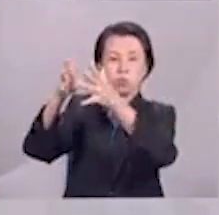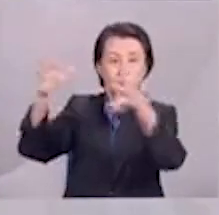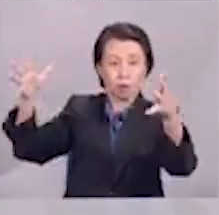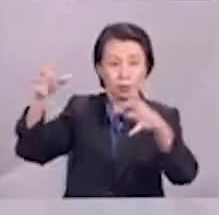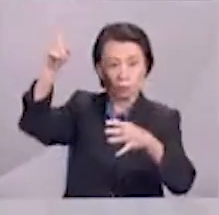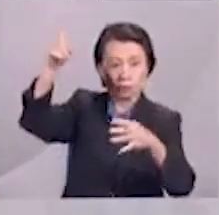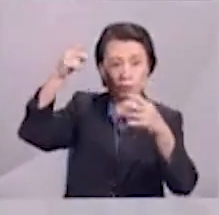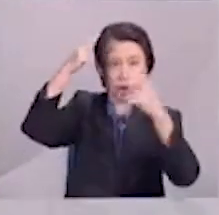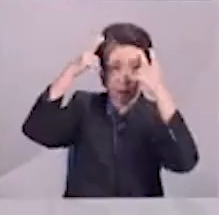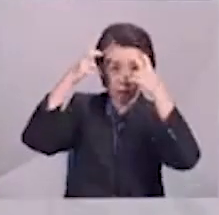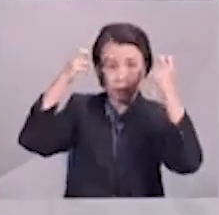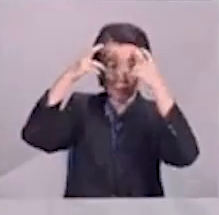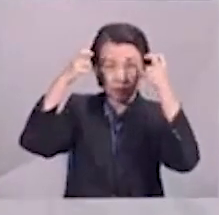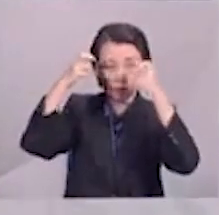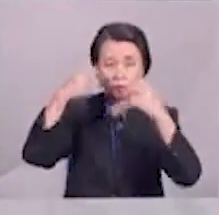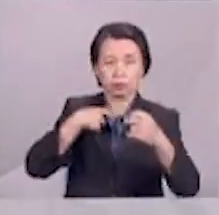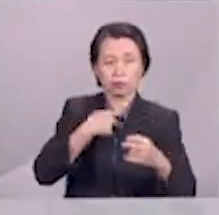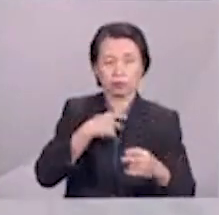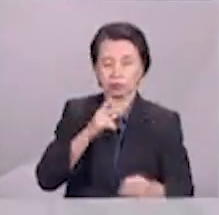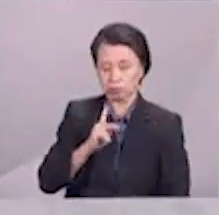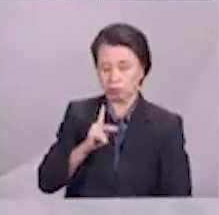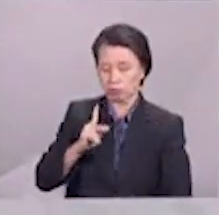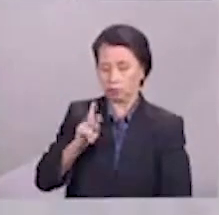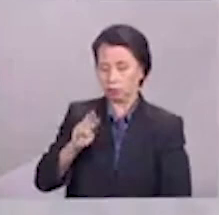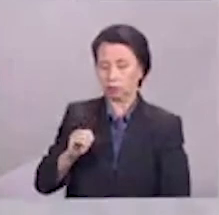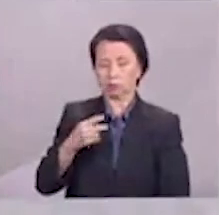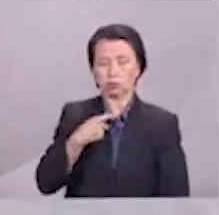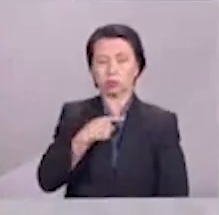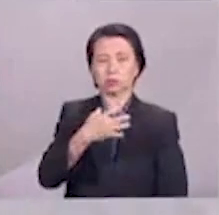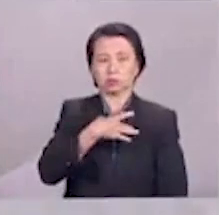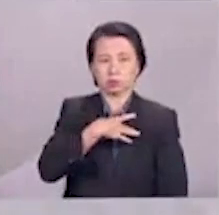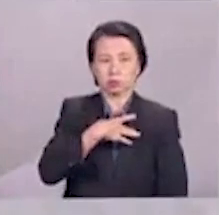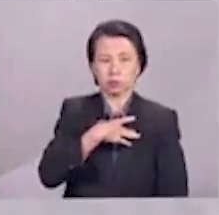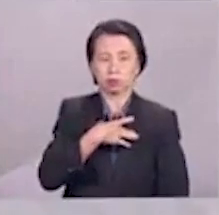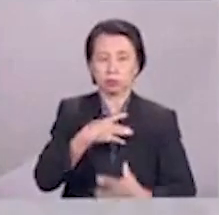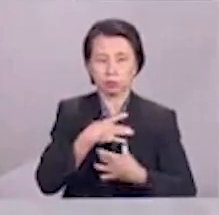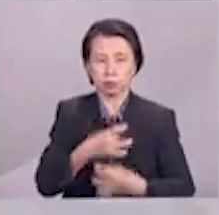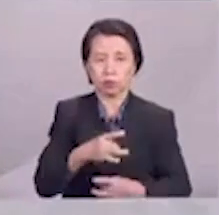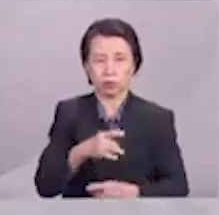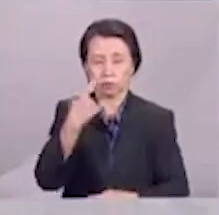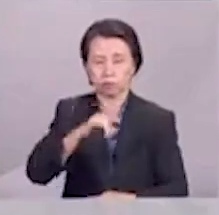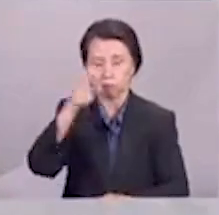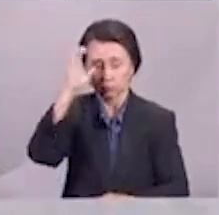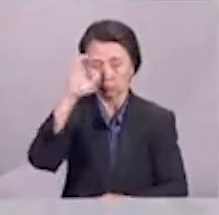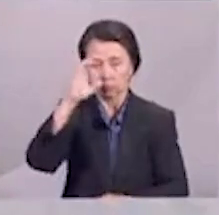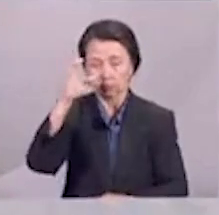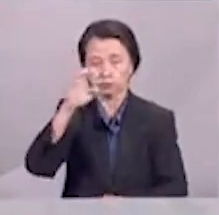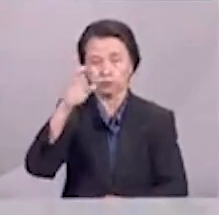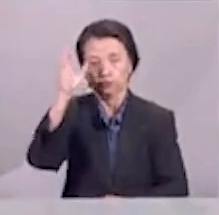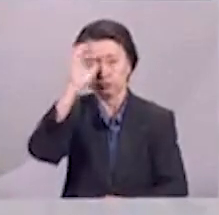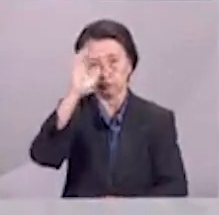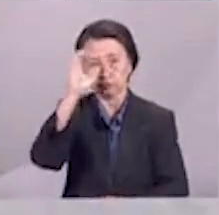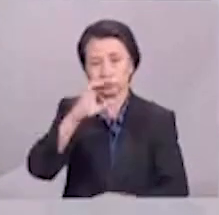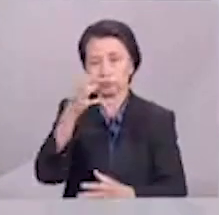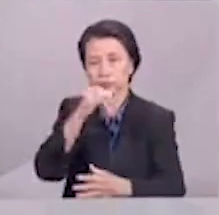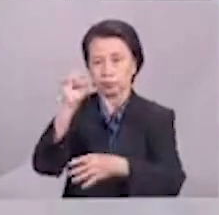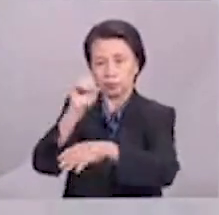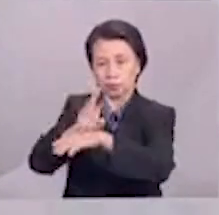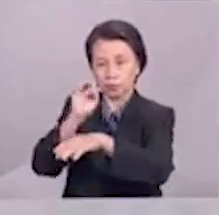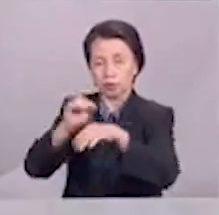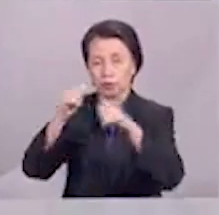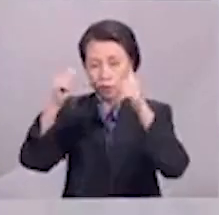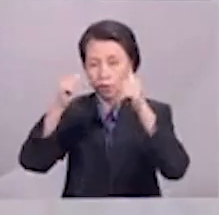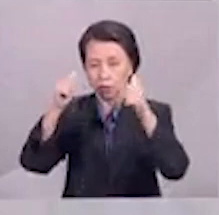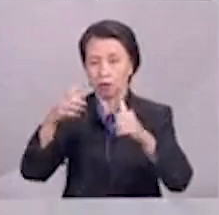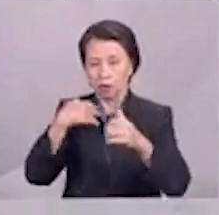are, from the Ministry of Health, we would like to advocate or even to advise the public to